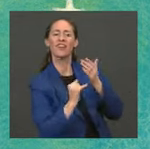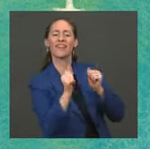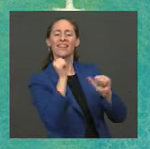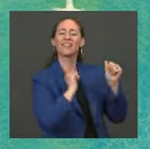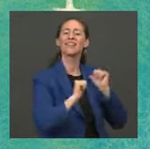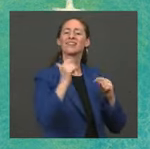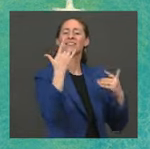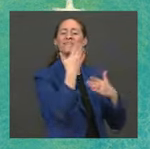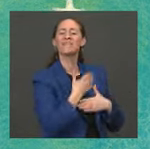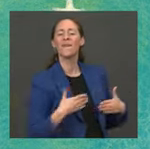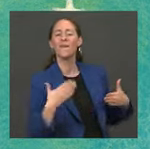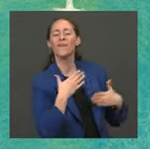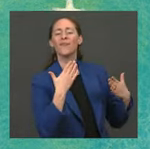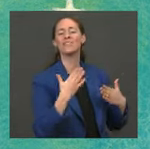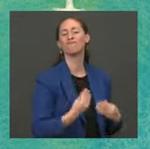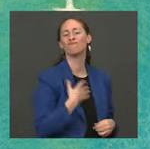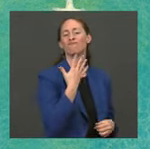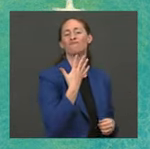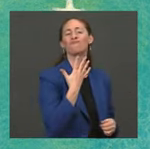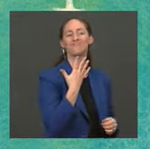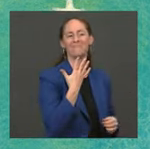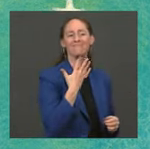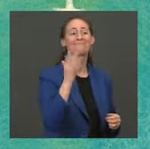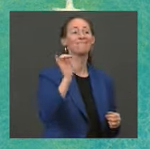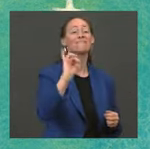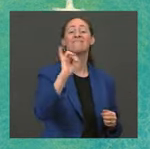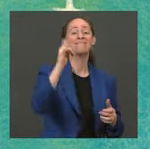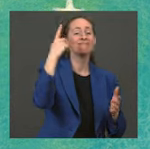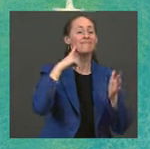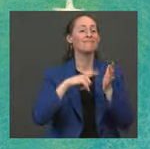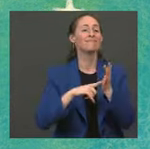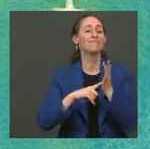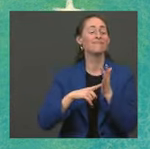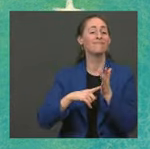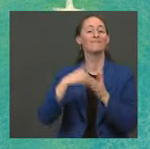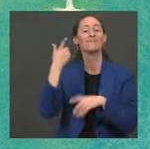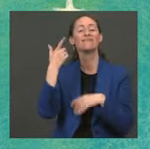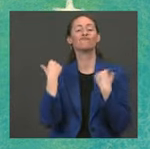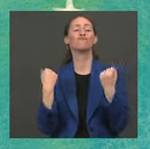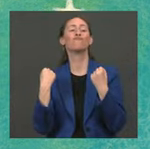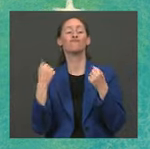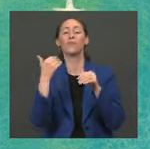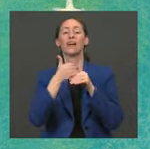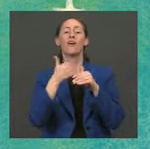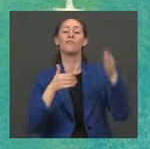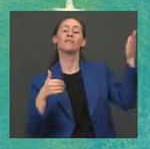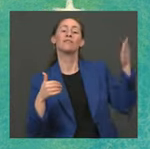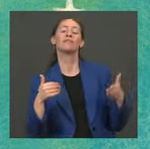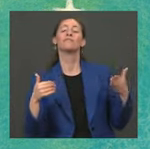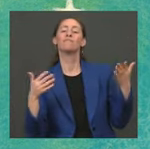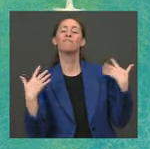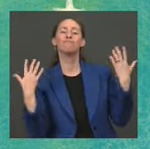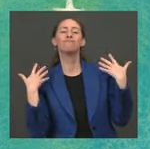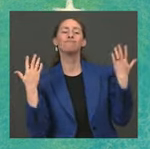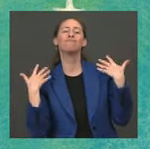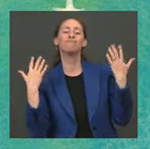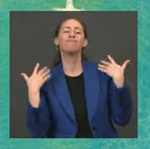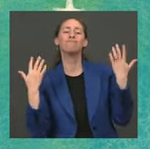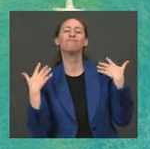as driving with the windows down. Well, I used to know that. And the music turned up.